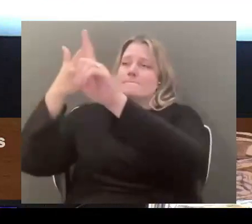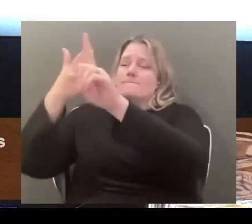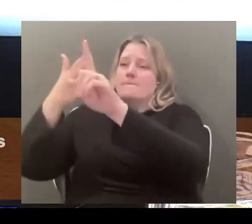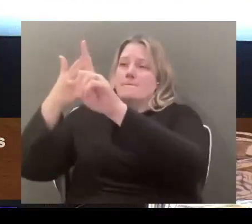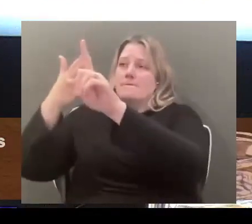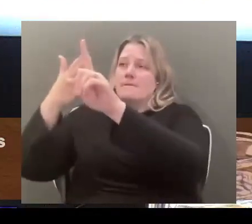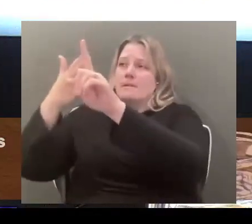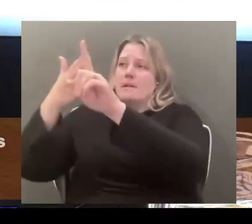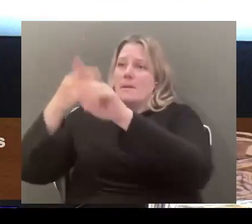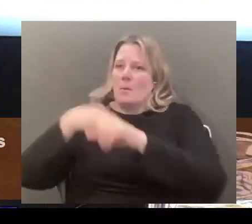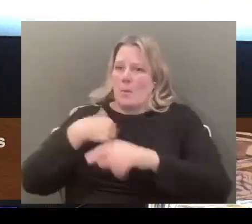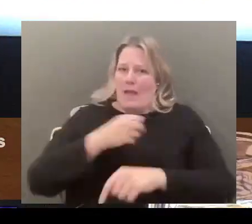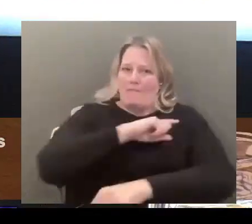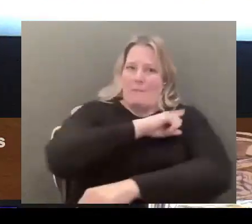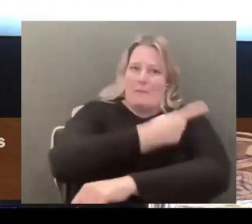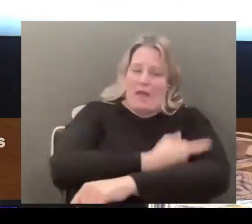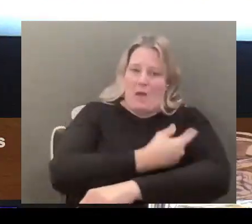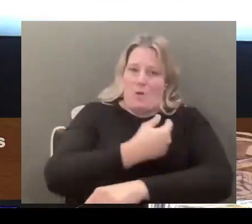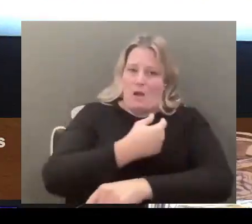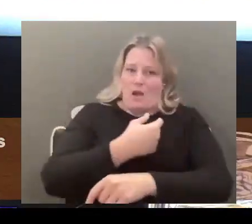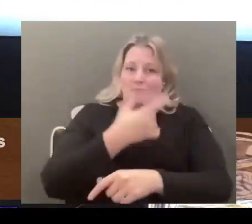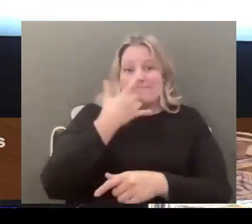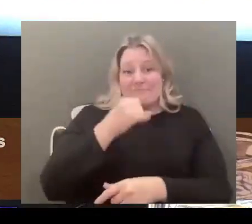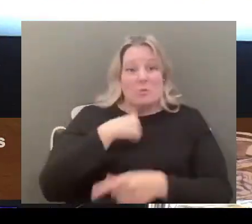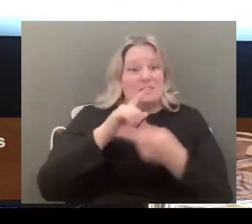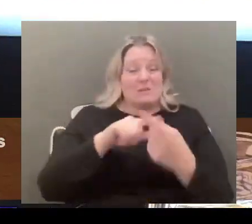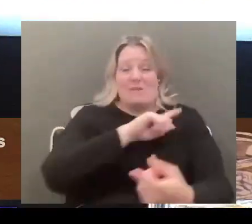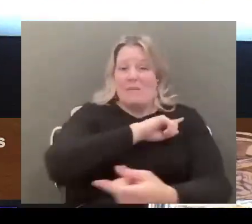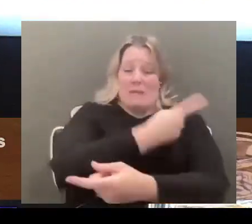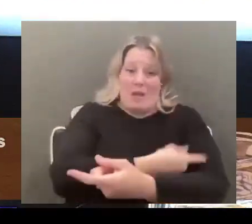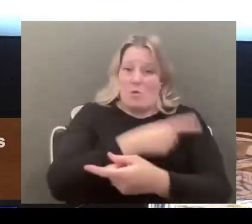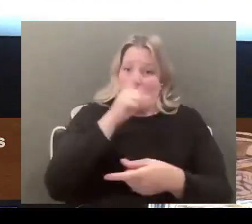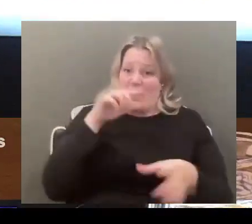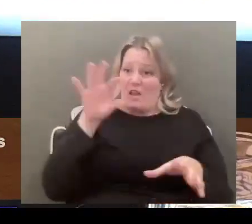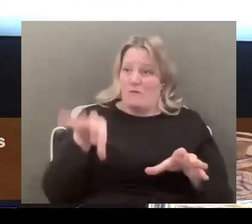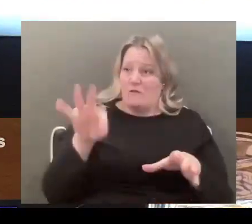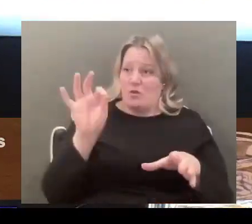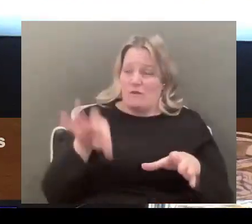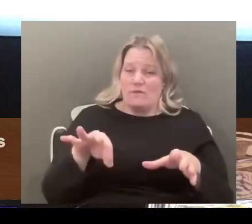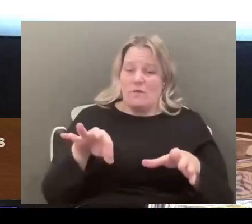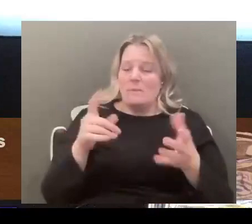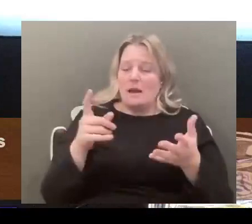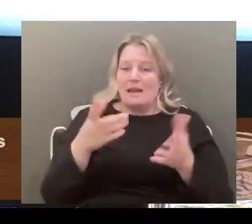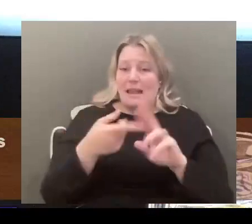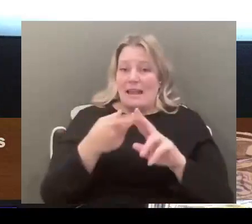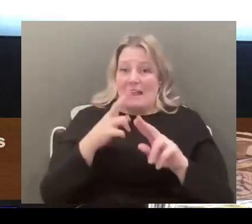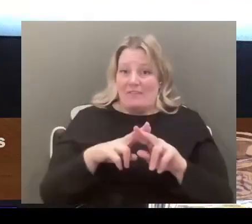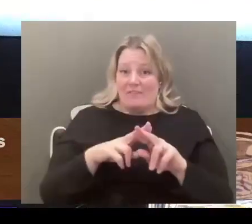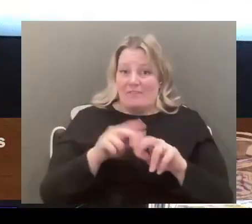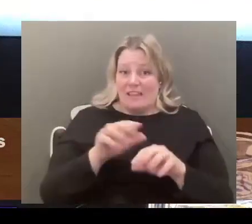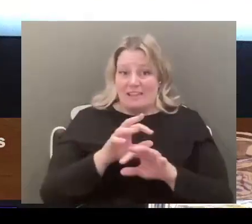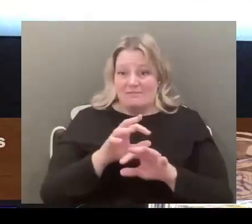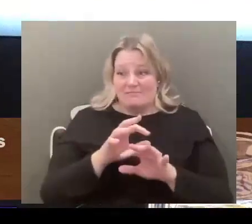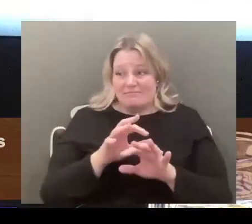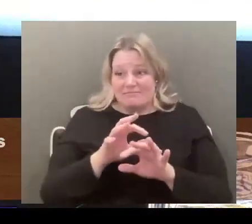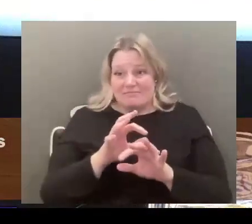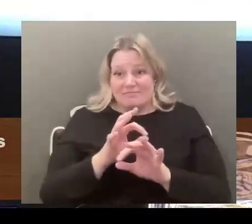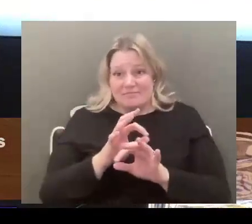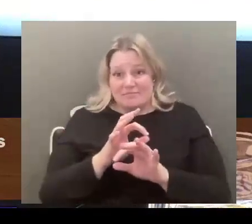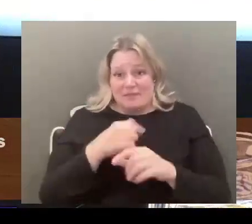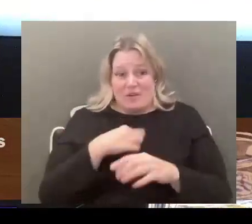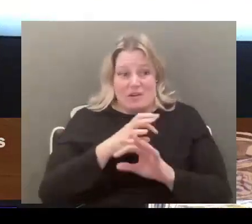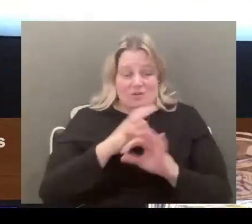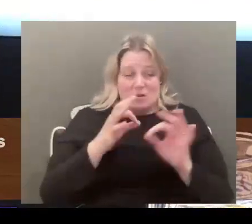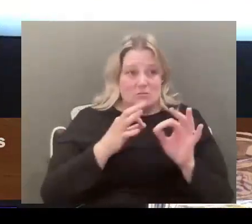off, sadly we still do, then very little is going to change. So it's a requirement on me that I